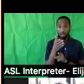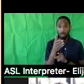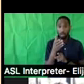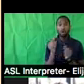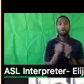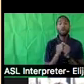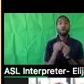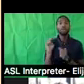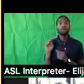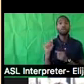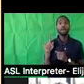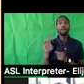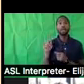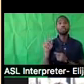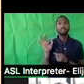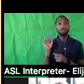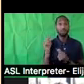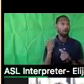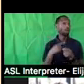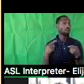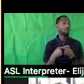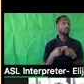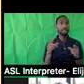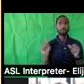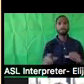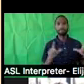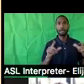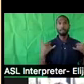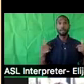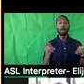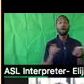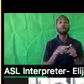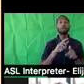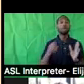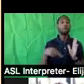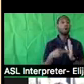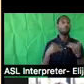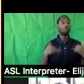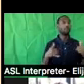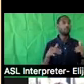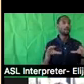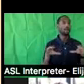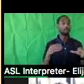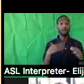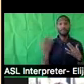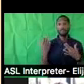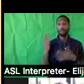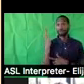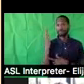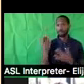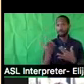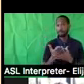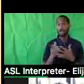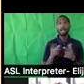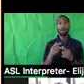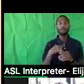Meenadchi facilitating us through framing conflict as play and our role play activities. We'll have a 5-minute break in there, and then we'll take a